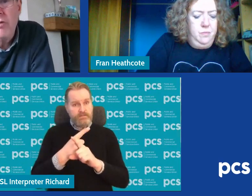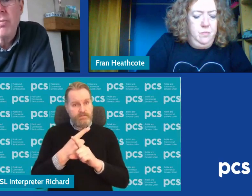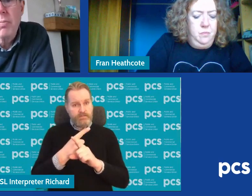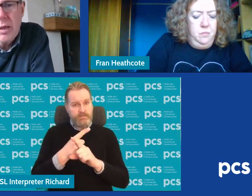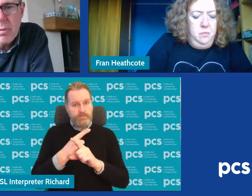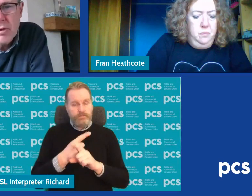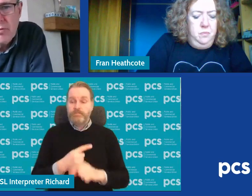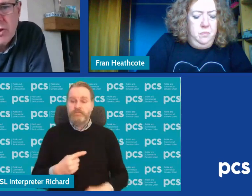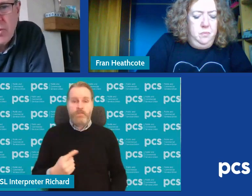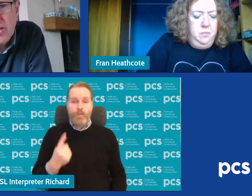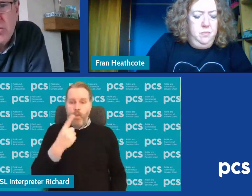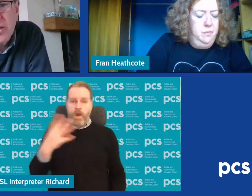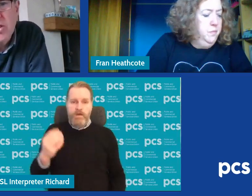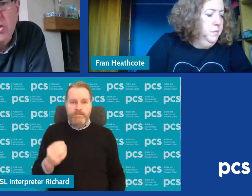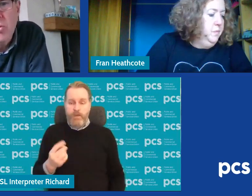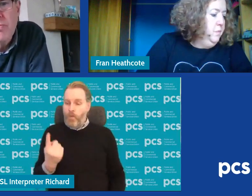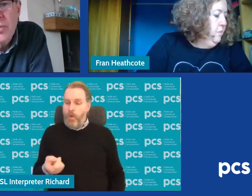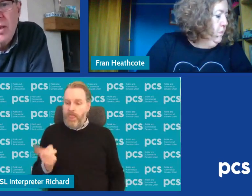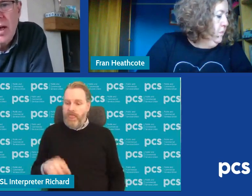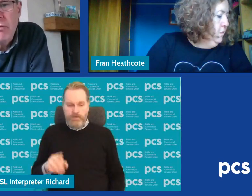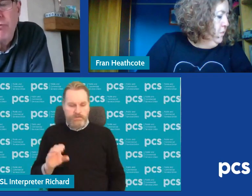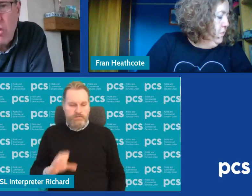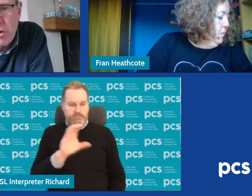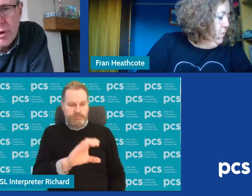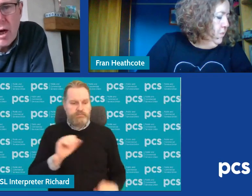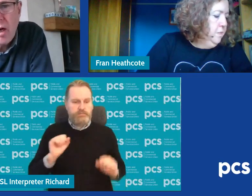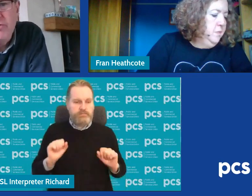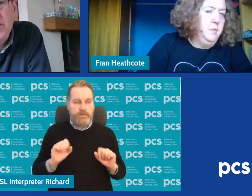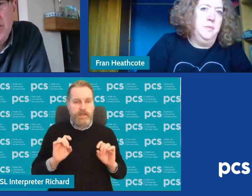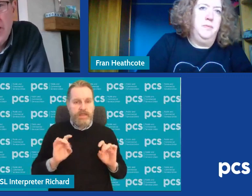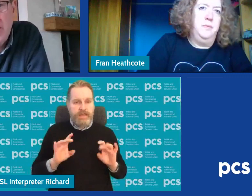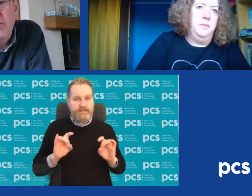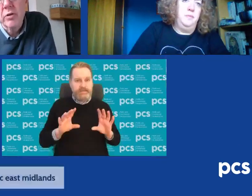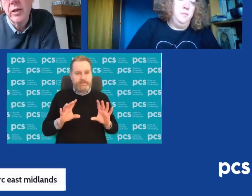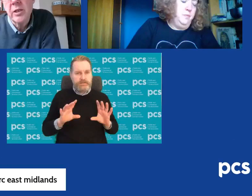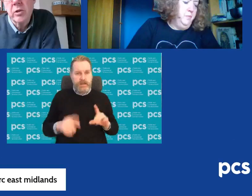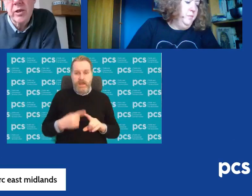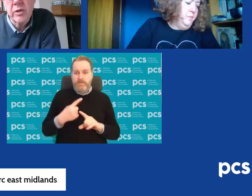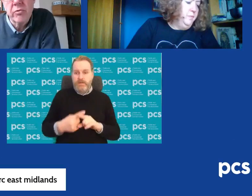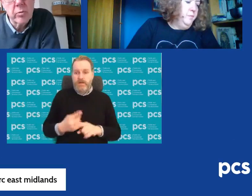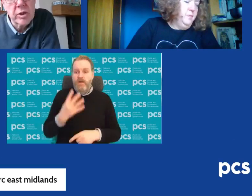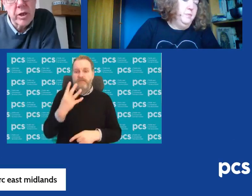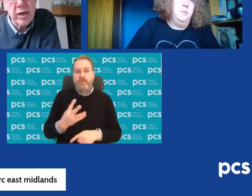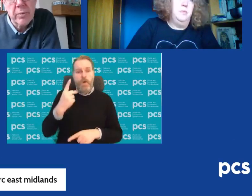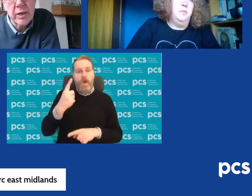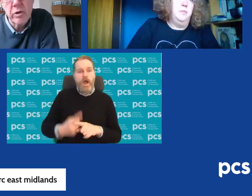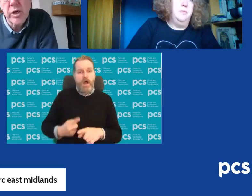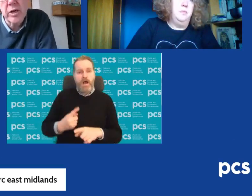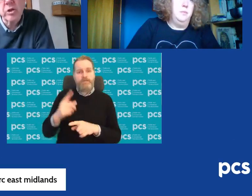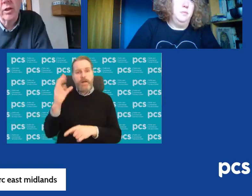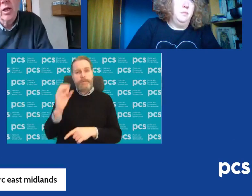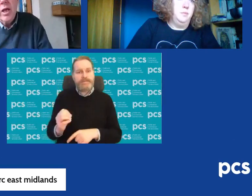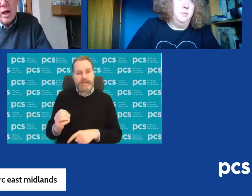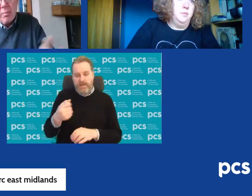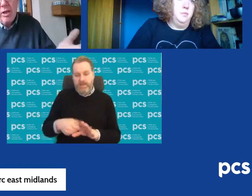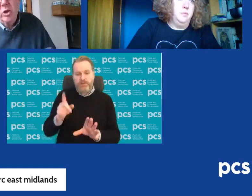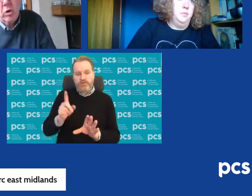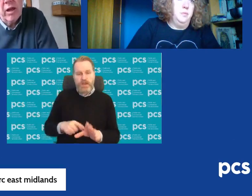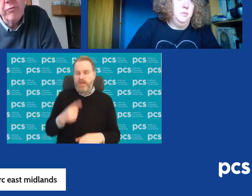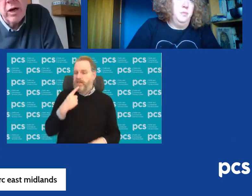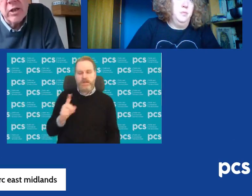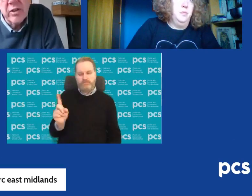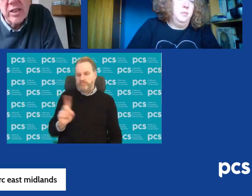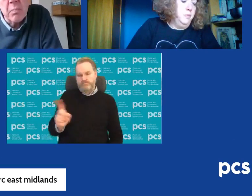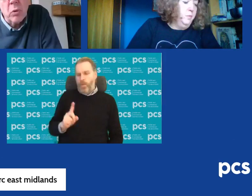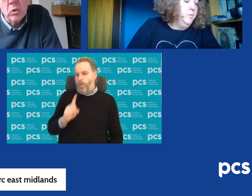£1,000 one-off payment for 2022 and 4.5% for 2023, which they're recommending rejection. I mention